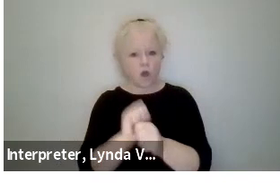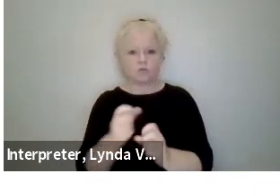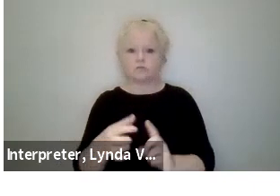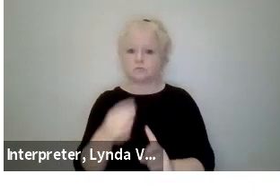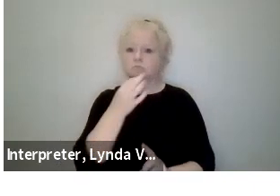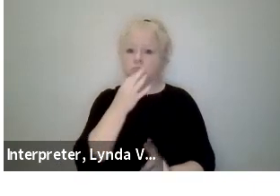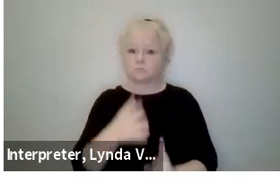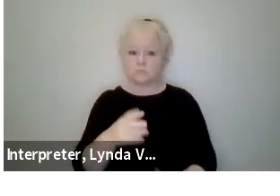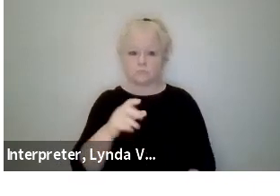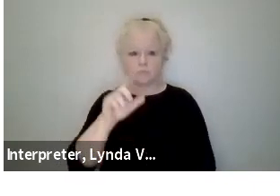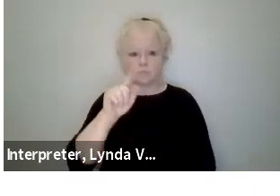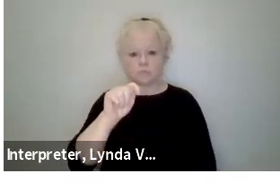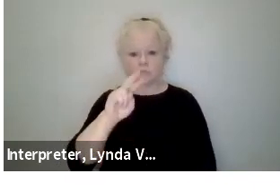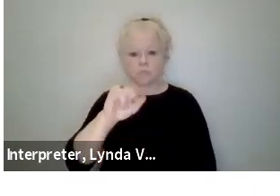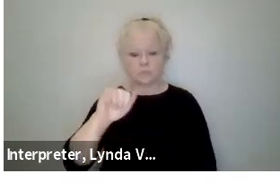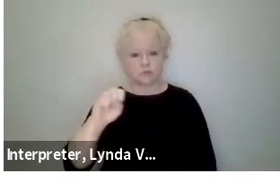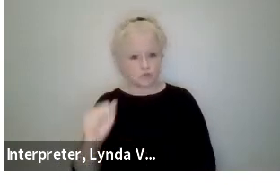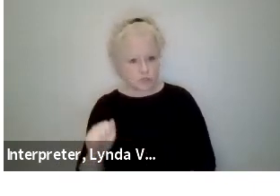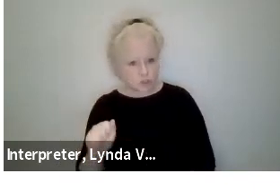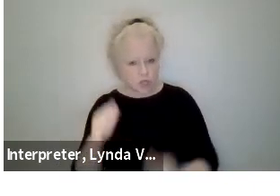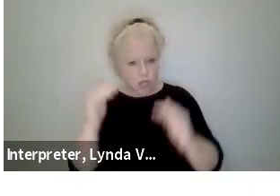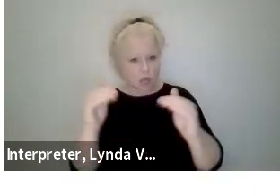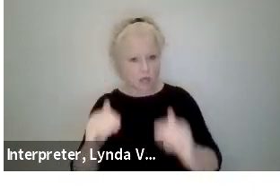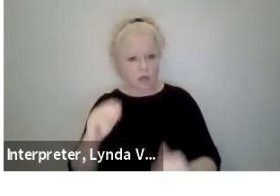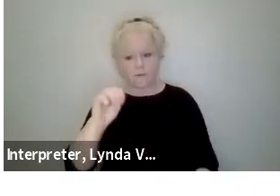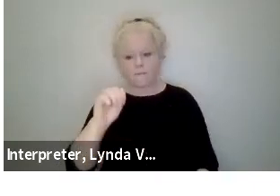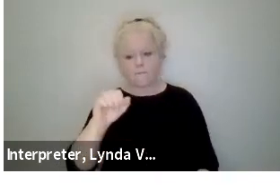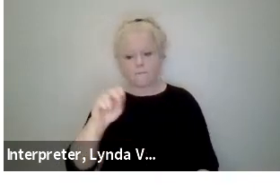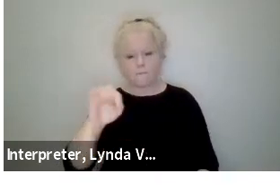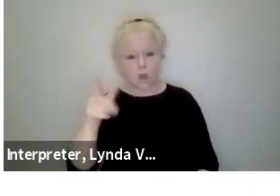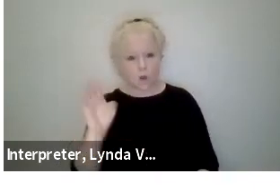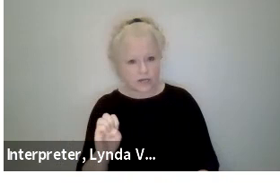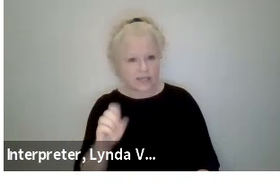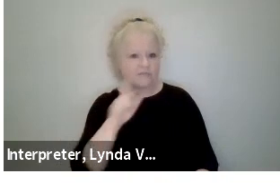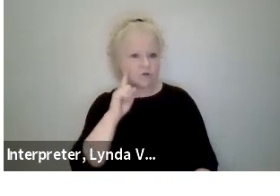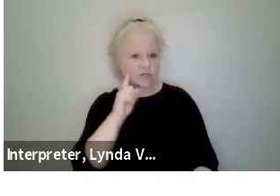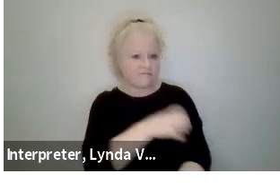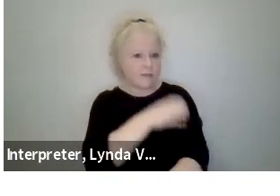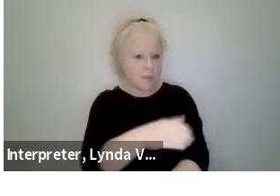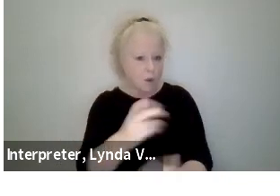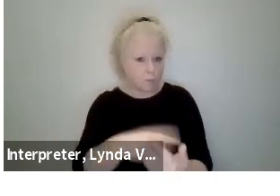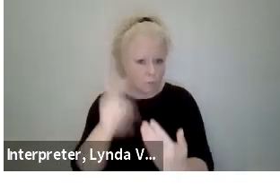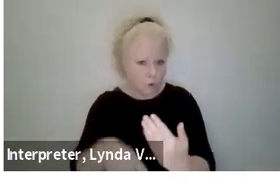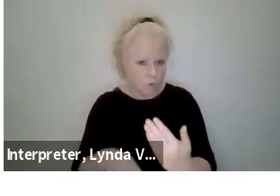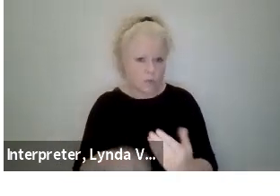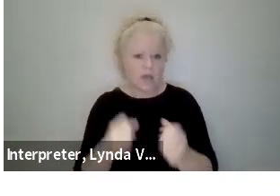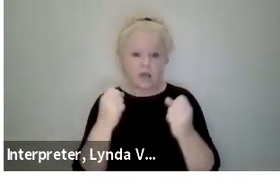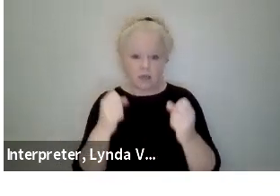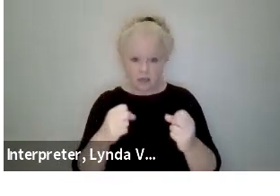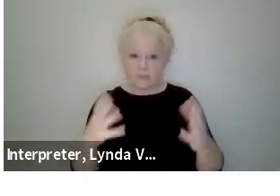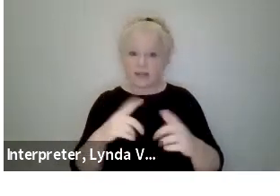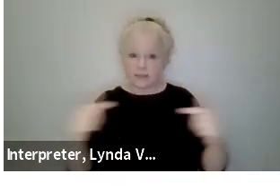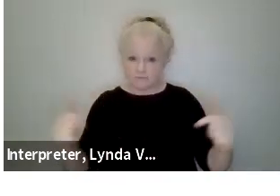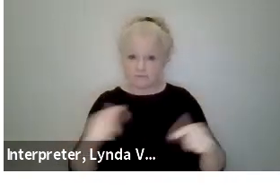specialist. Trisha Gieb and Monique Bailey-Roussel are in our Deaf Empowerment Program, which has quite a few people seeking